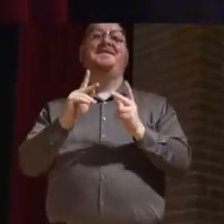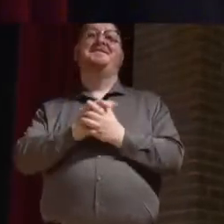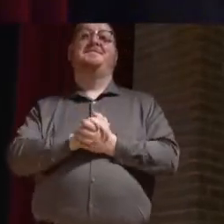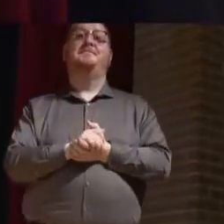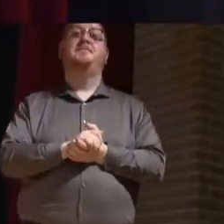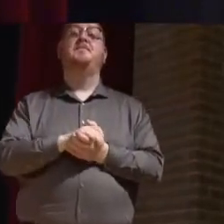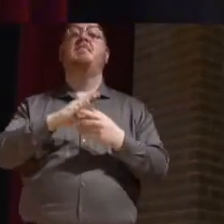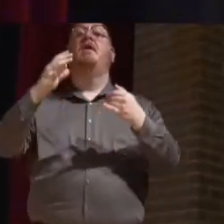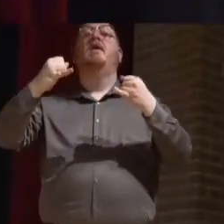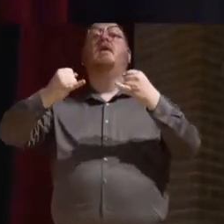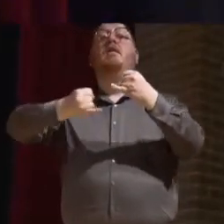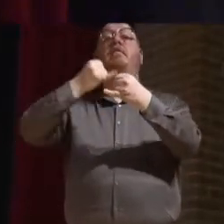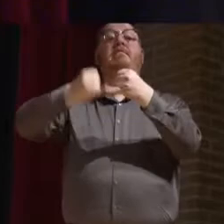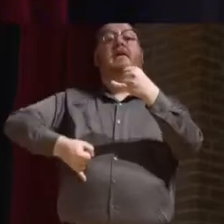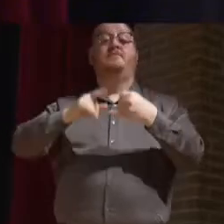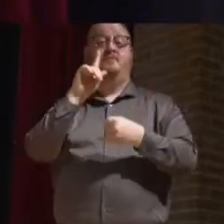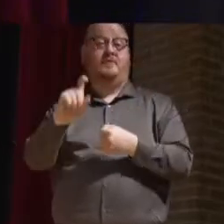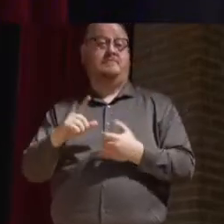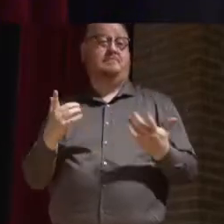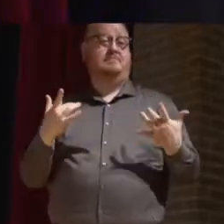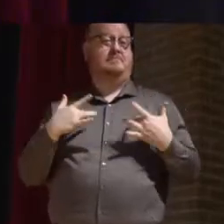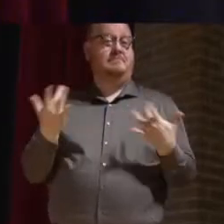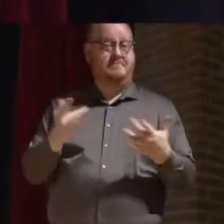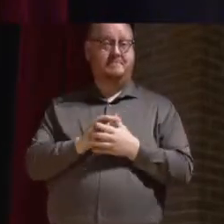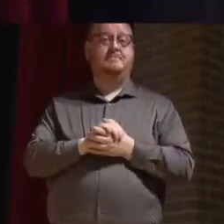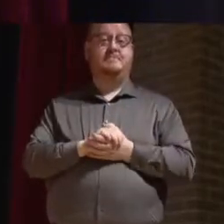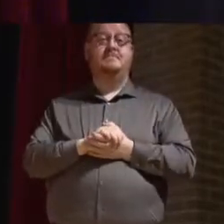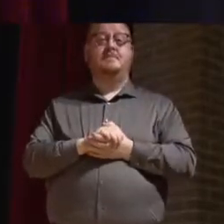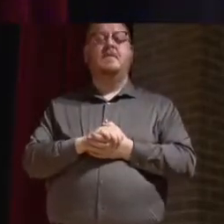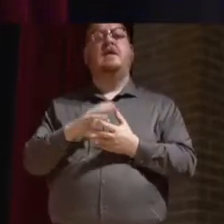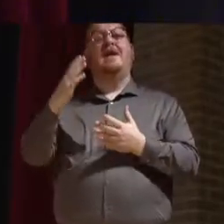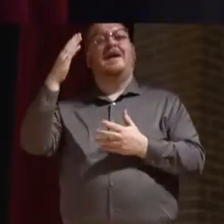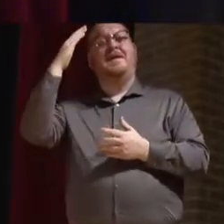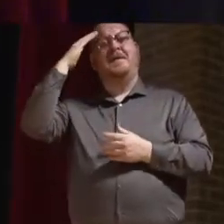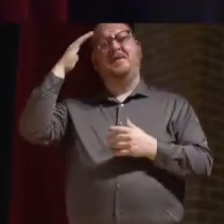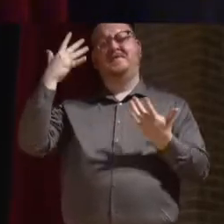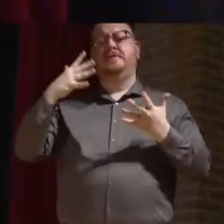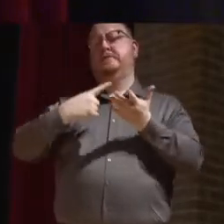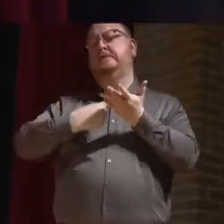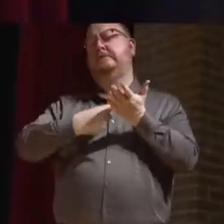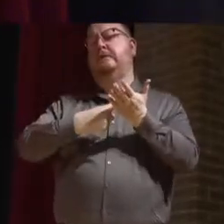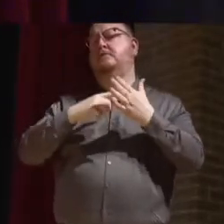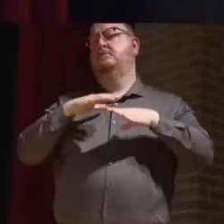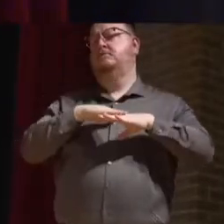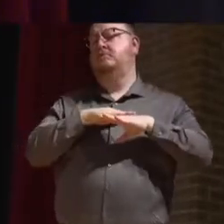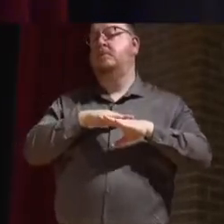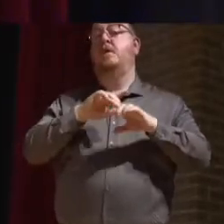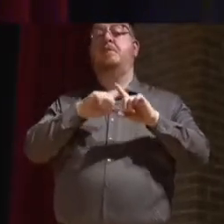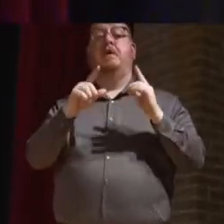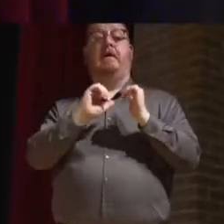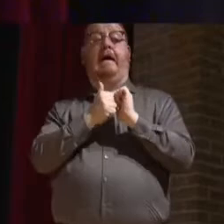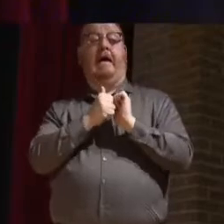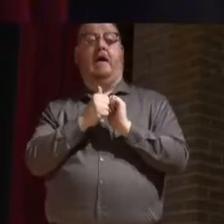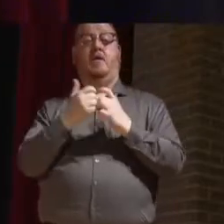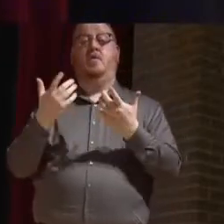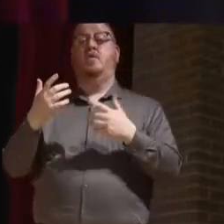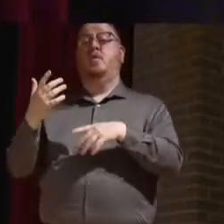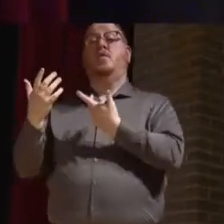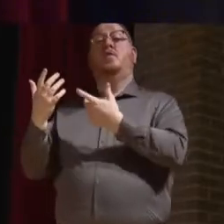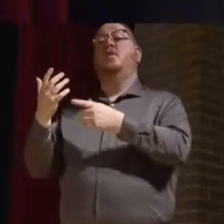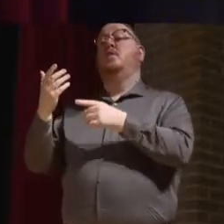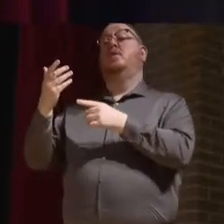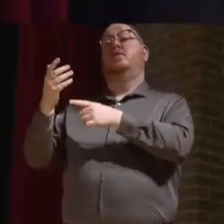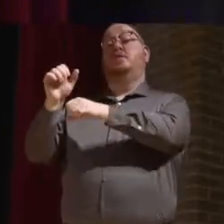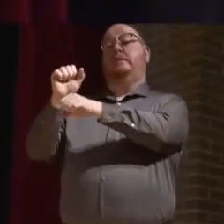the last question that we've got is how do we, and we've kind of addressed some of this, how do we connect employees, future